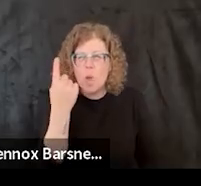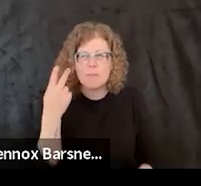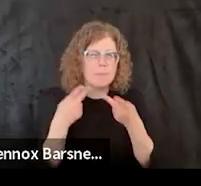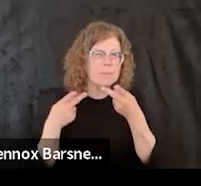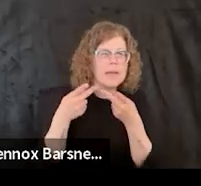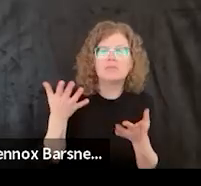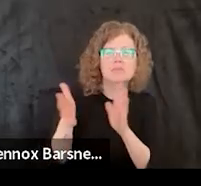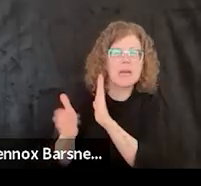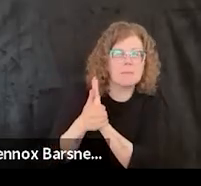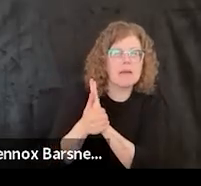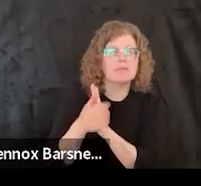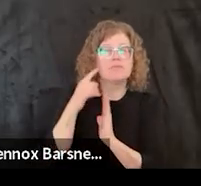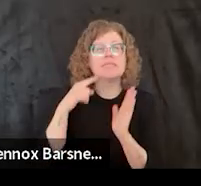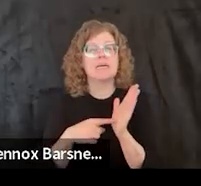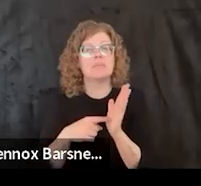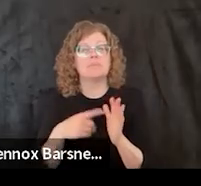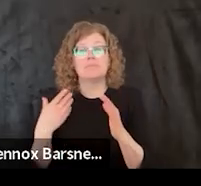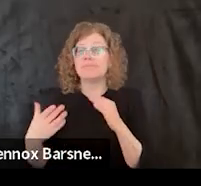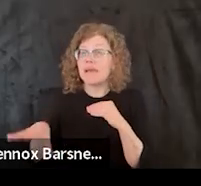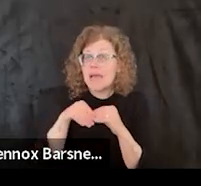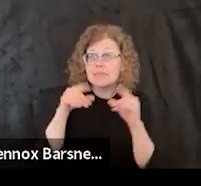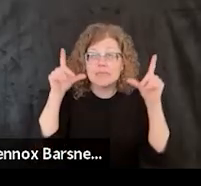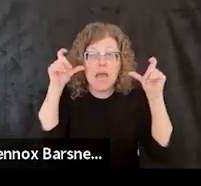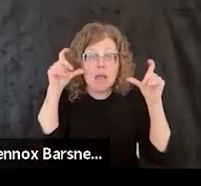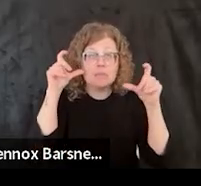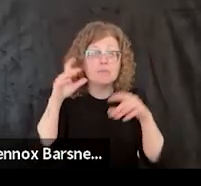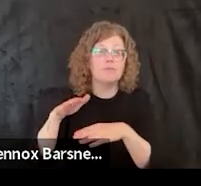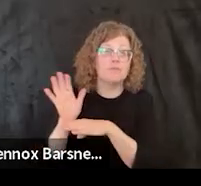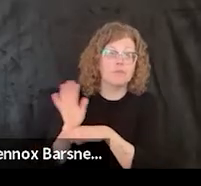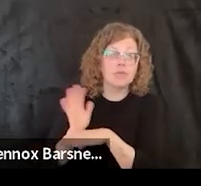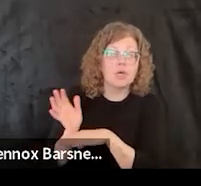PDFs, images, videos, audio files,